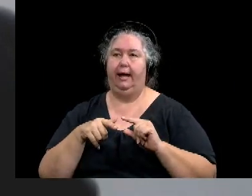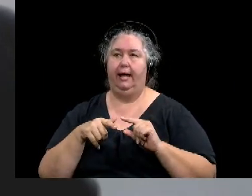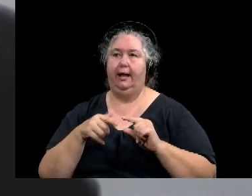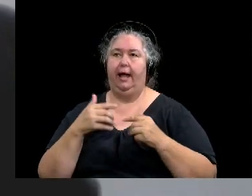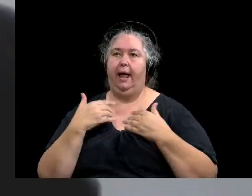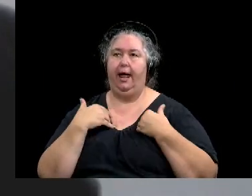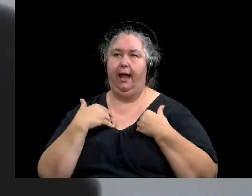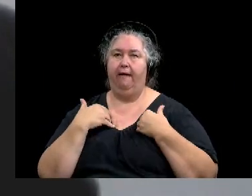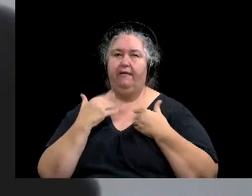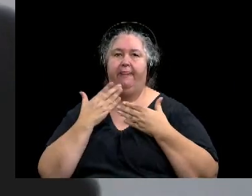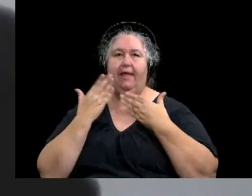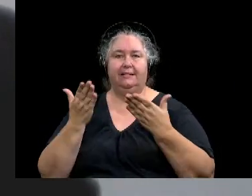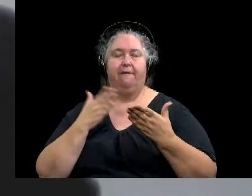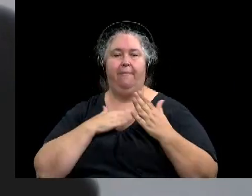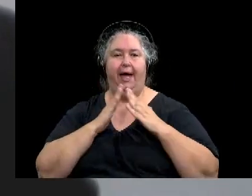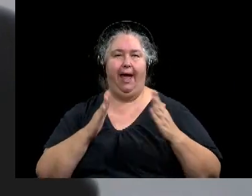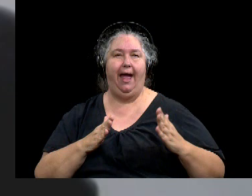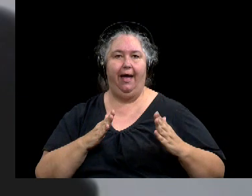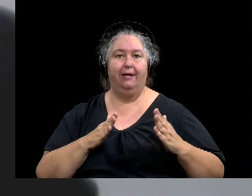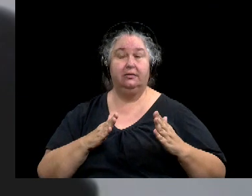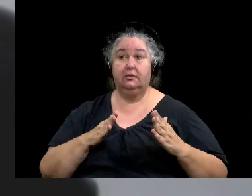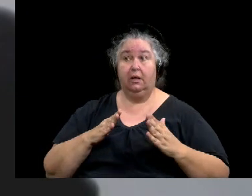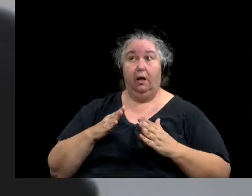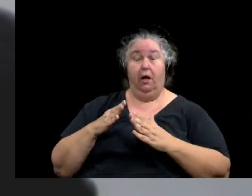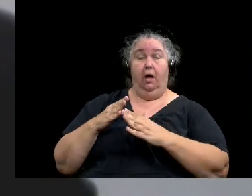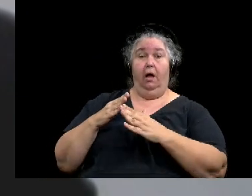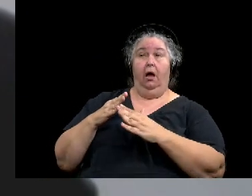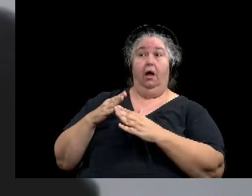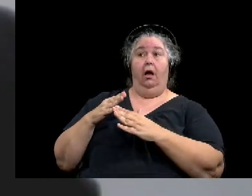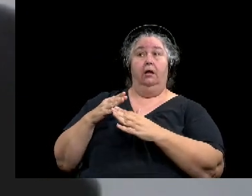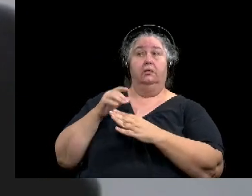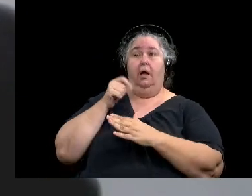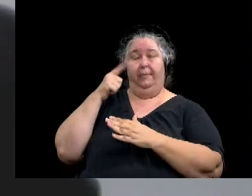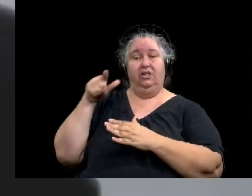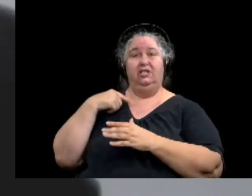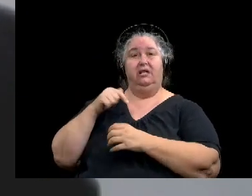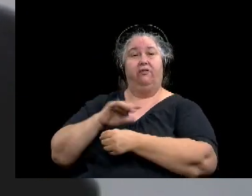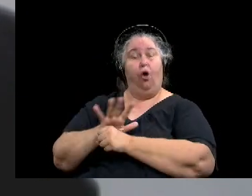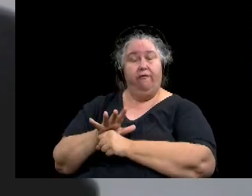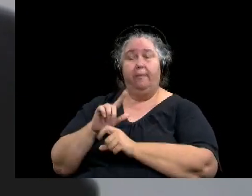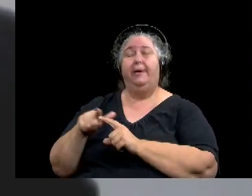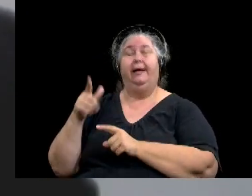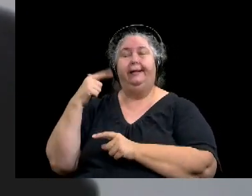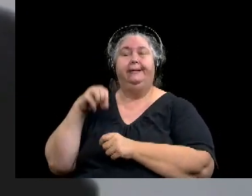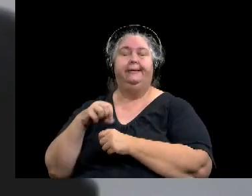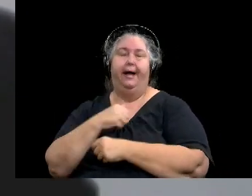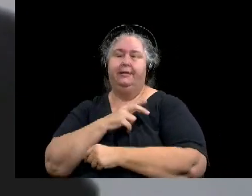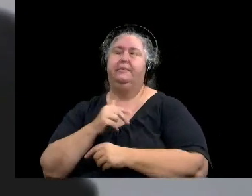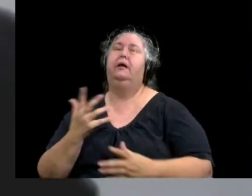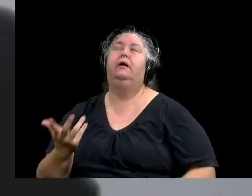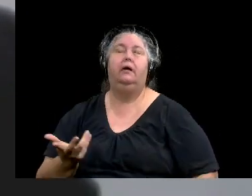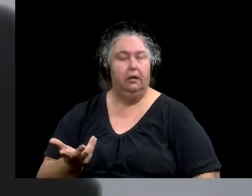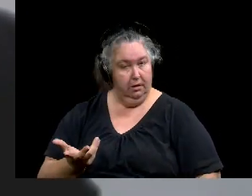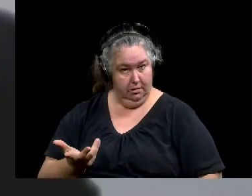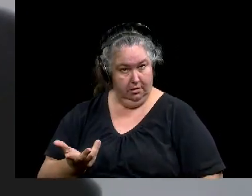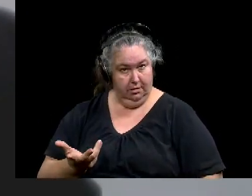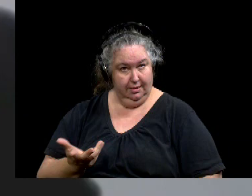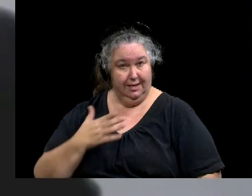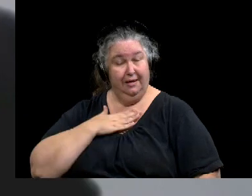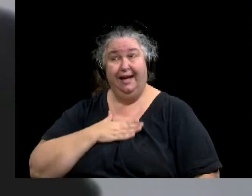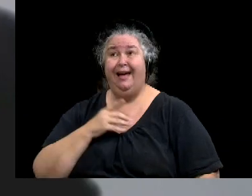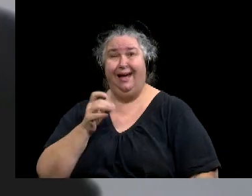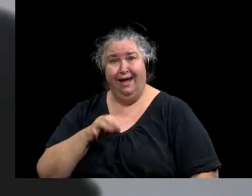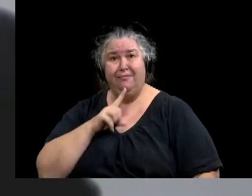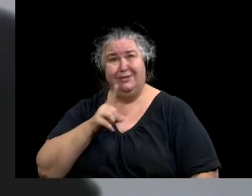Thanksgiving. Not that she had COVID, but now she's in the hospital. So please, if you're sick,